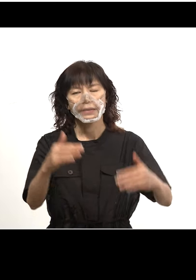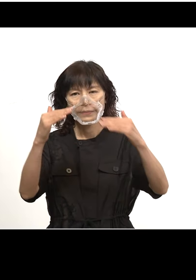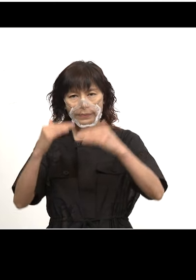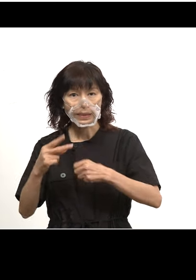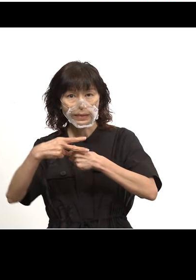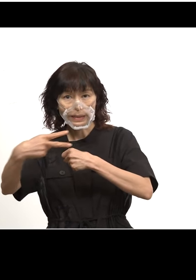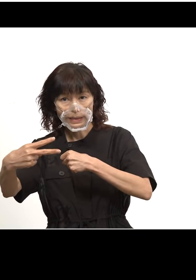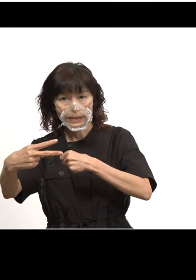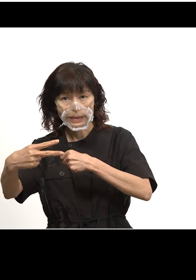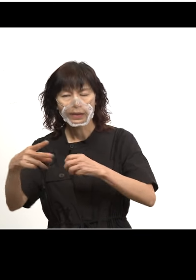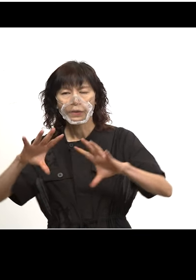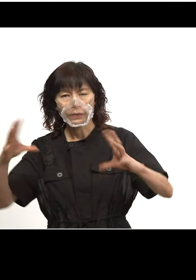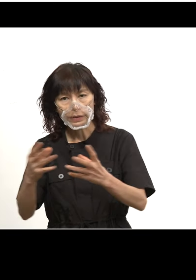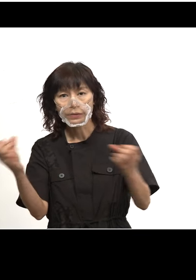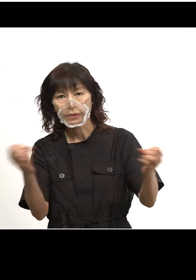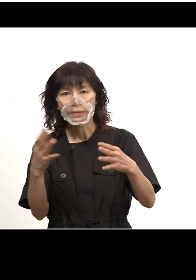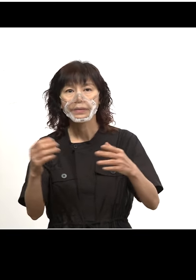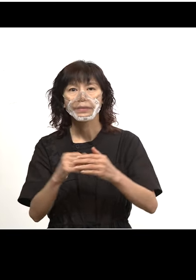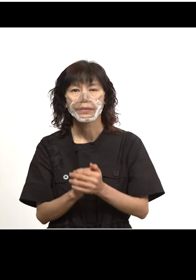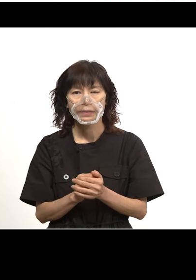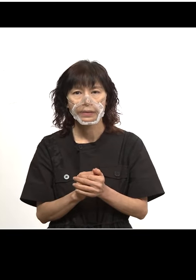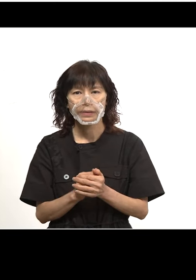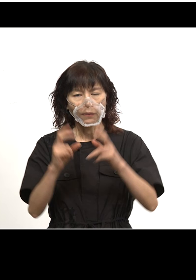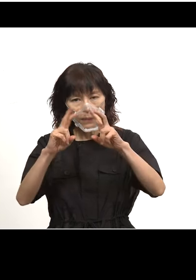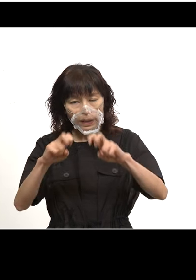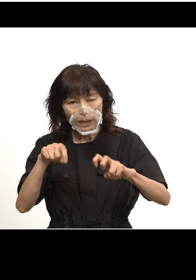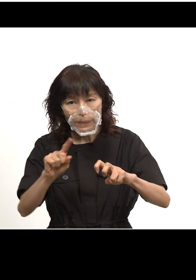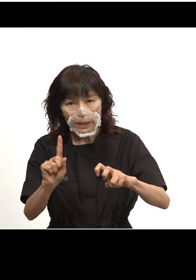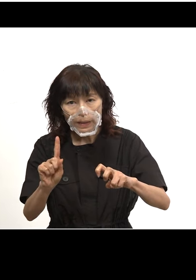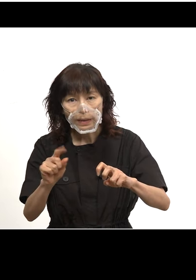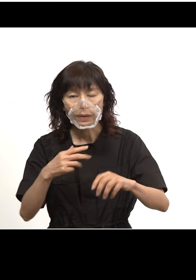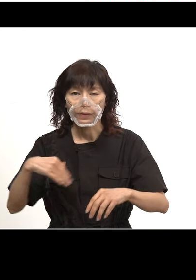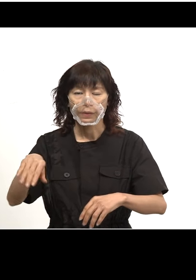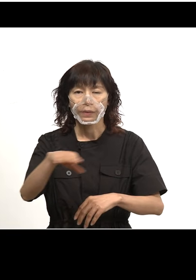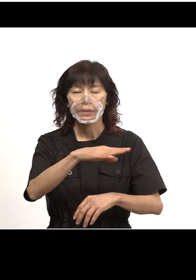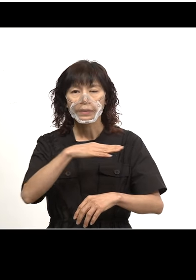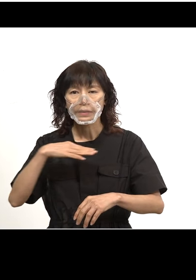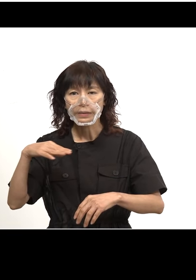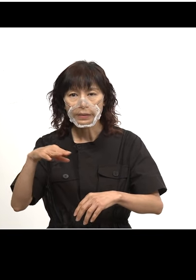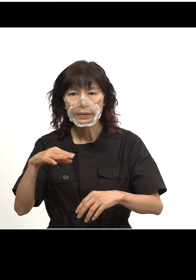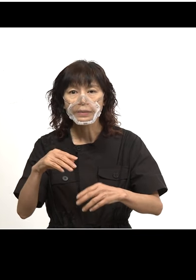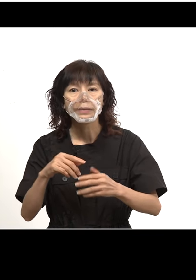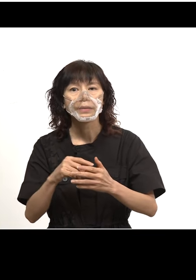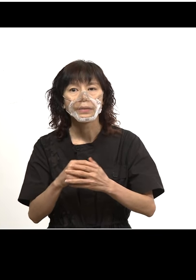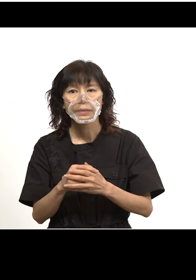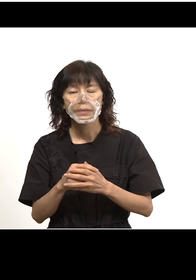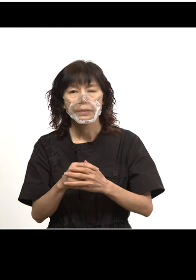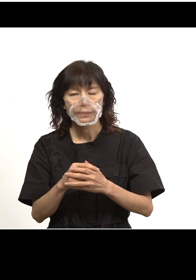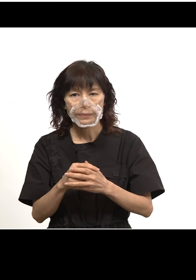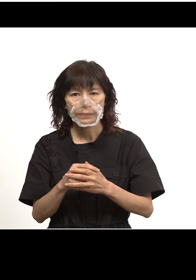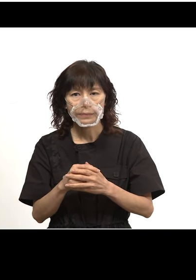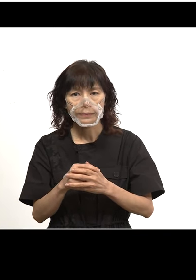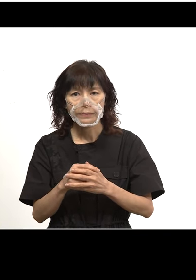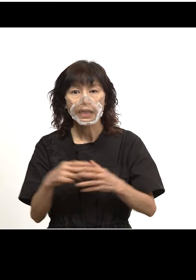continue in exploring the sustainable practices in nurturing disability arts, together with our local experts, Grace